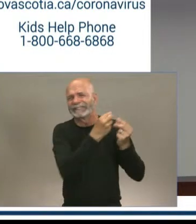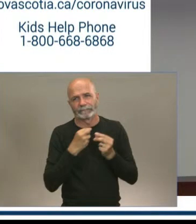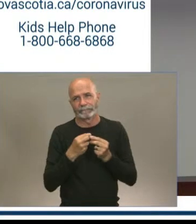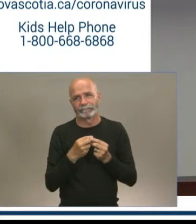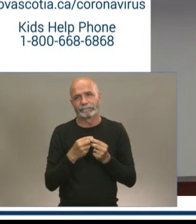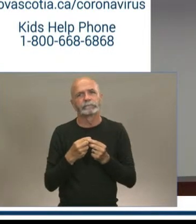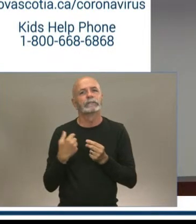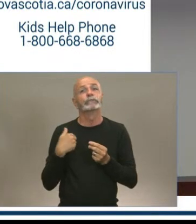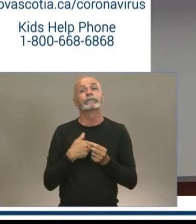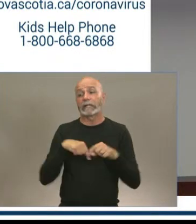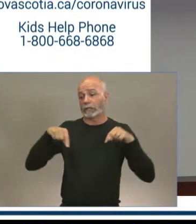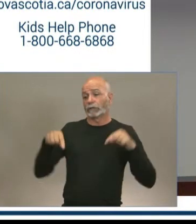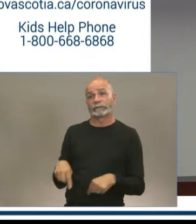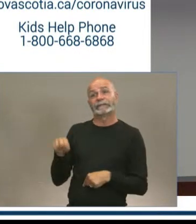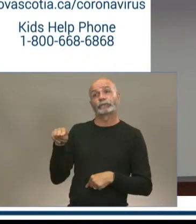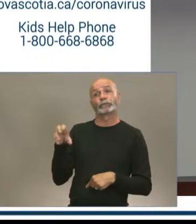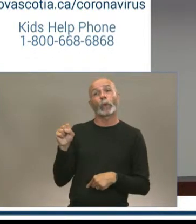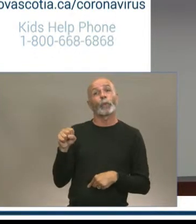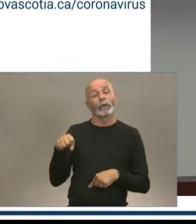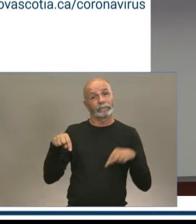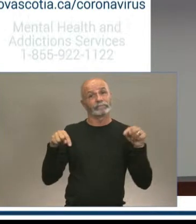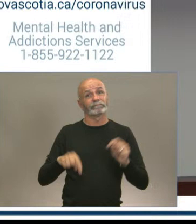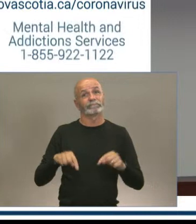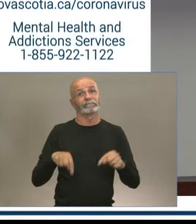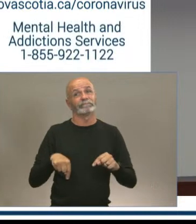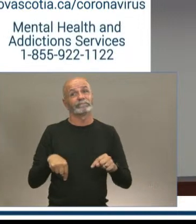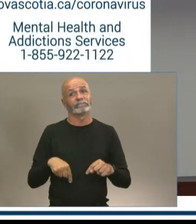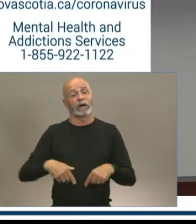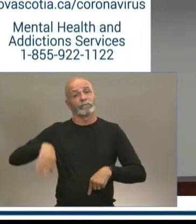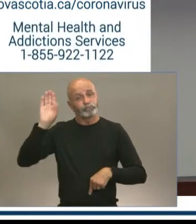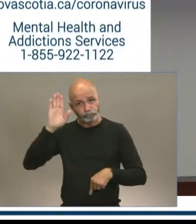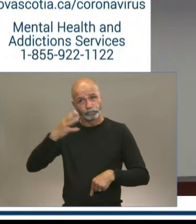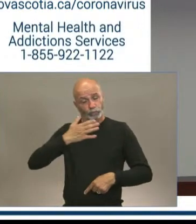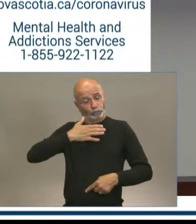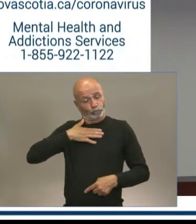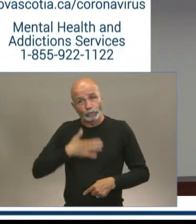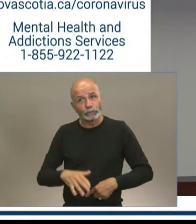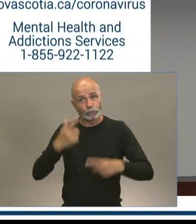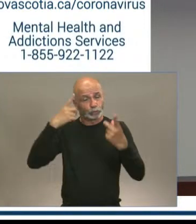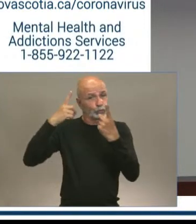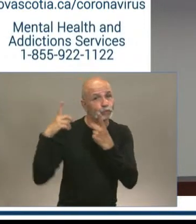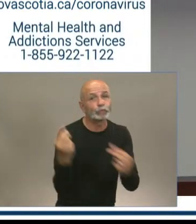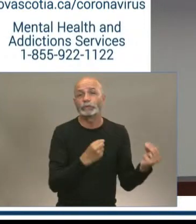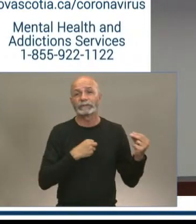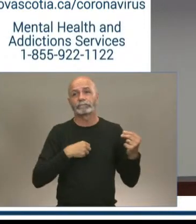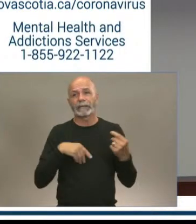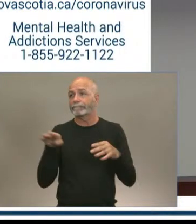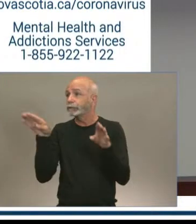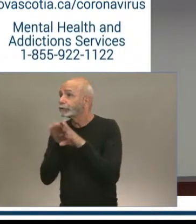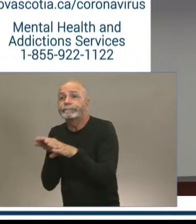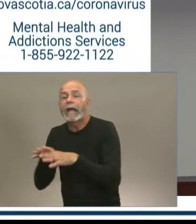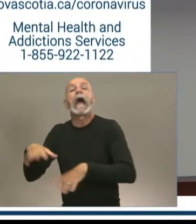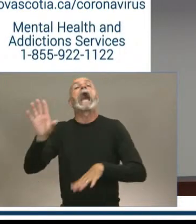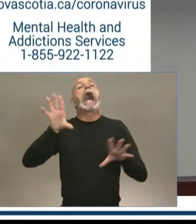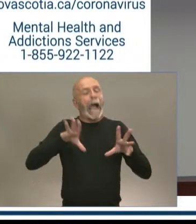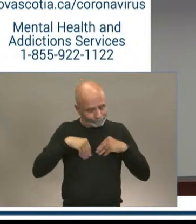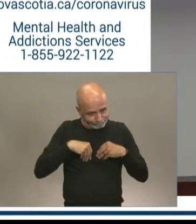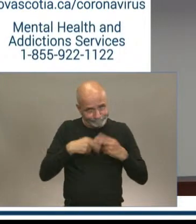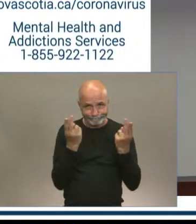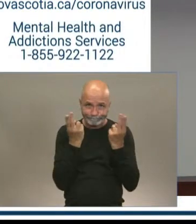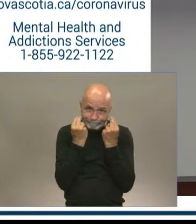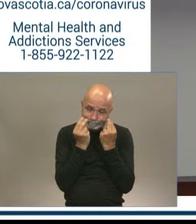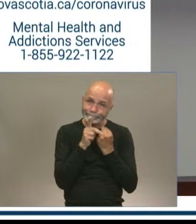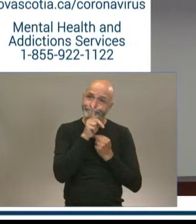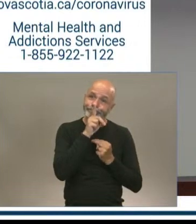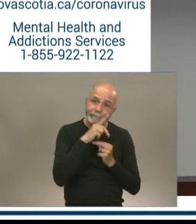Scotians. Their willingness to do what's necessary, whether it's lockdowns, whether it's adopting, the wearing